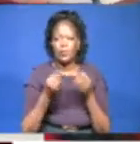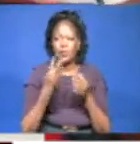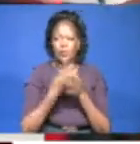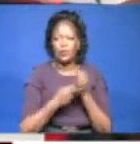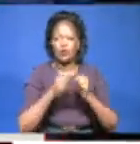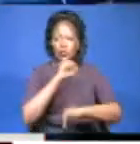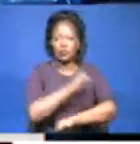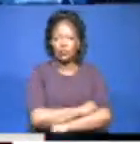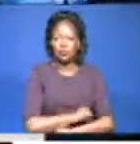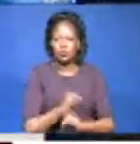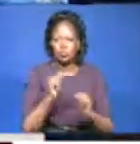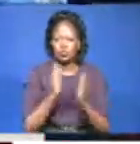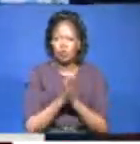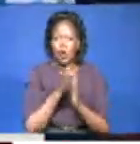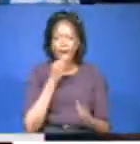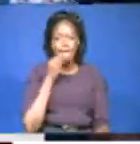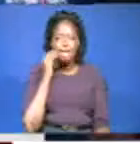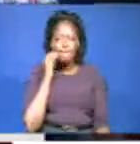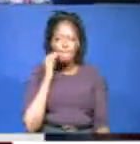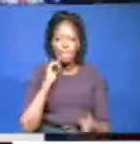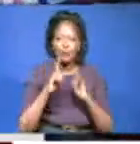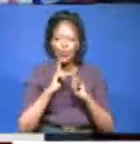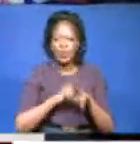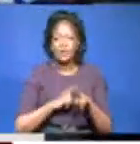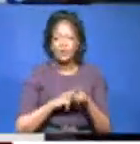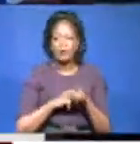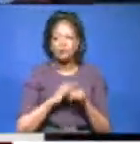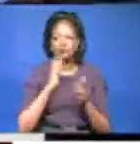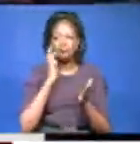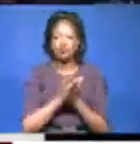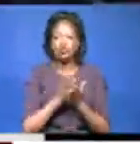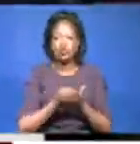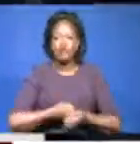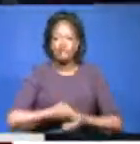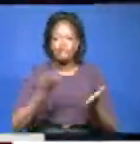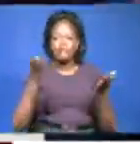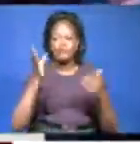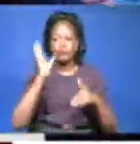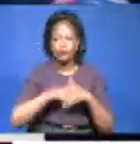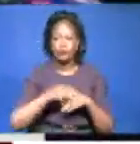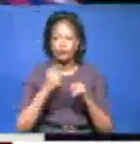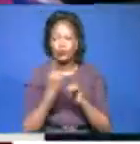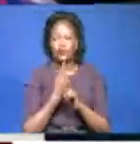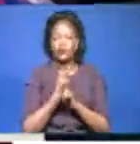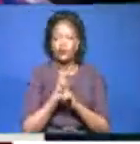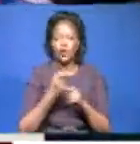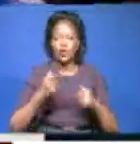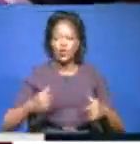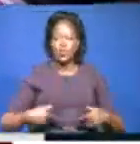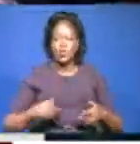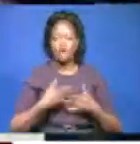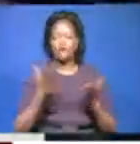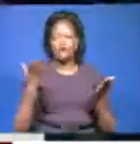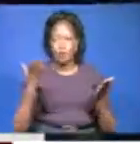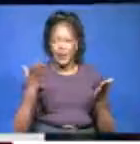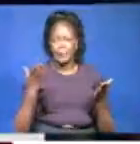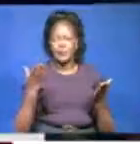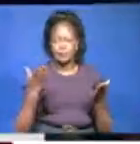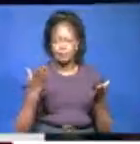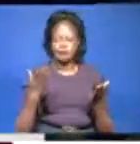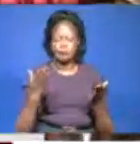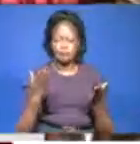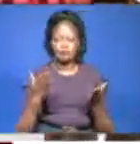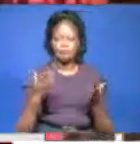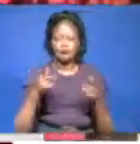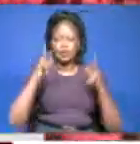and home. She spoke as she witnessed the distribution of sanitary towels to various teenagers across Seme sub-county in Kisumu